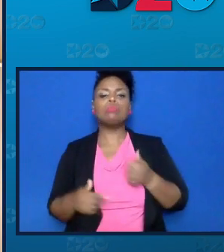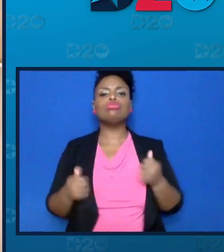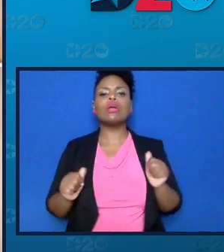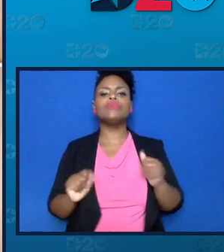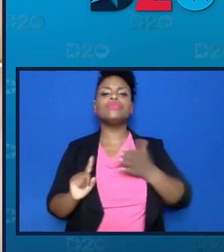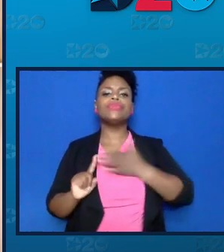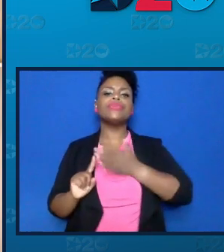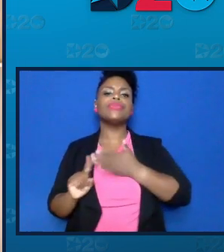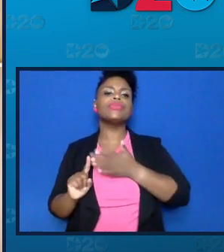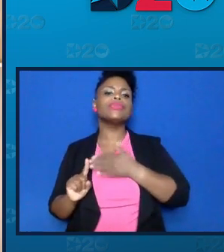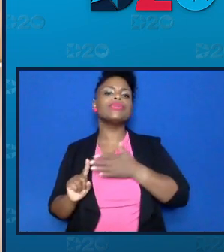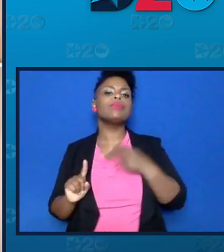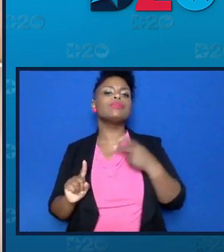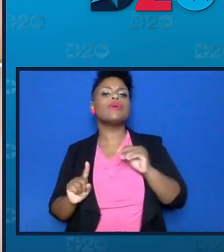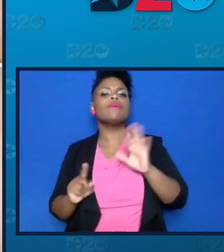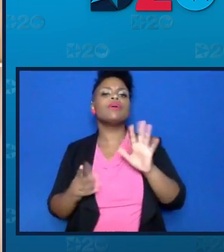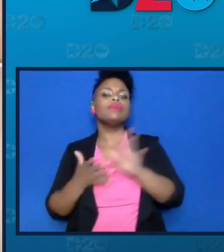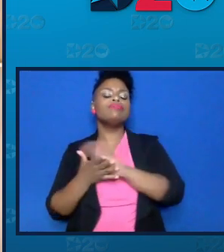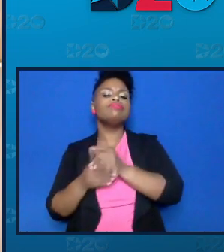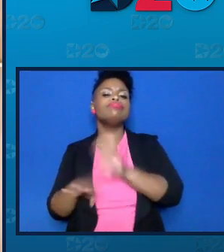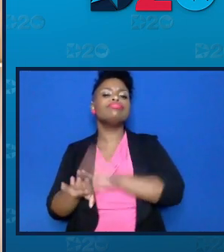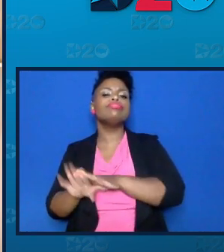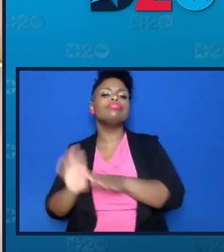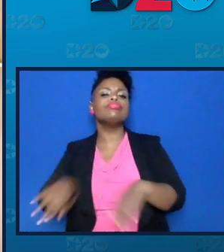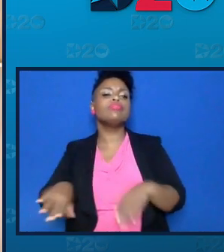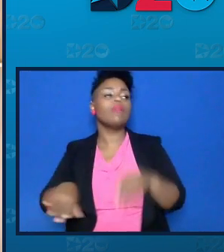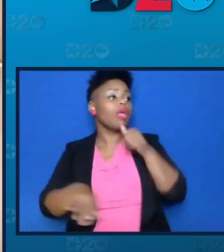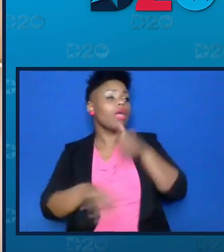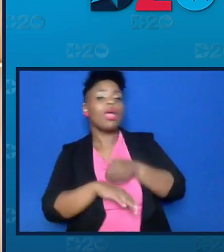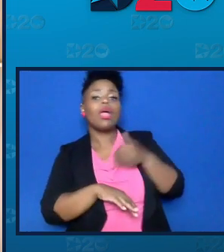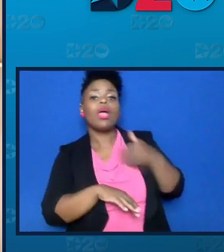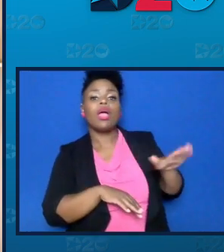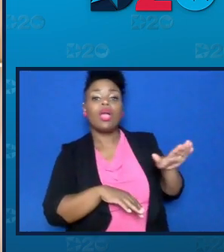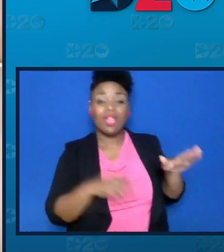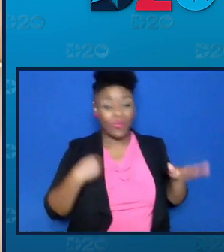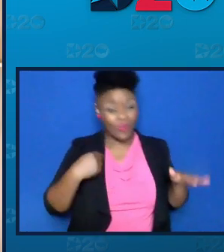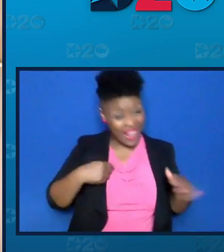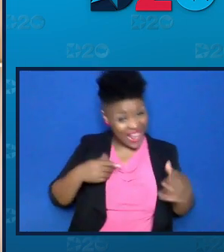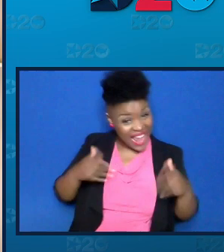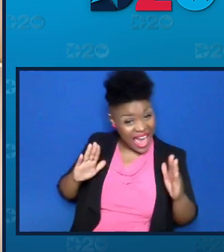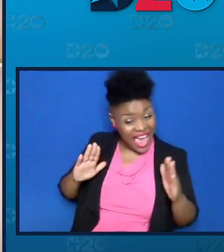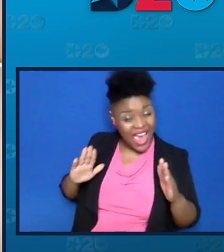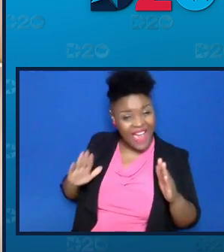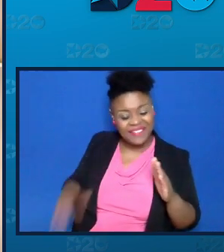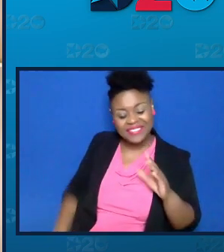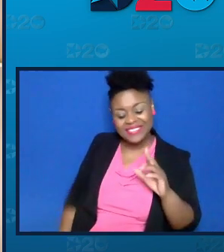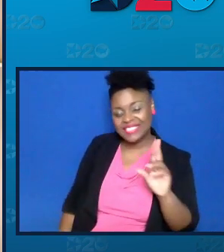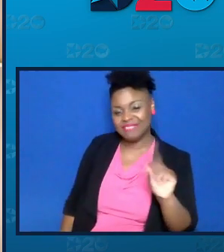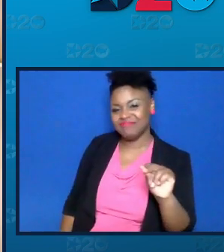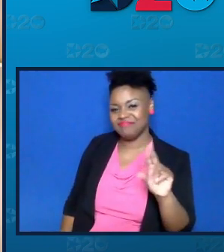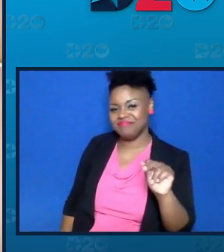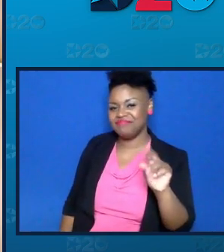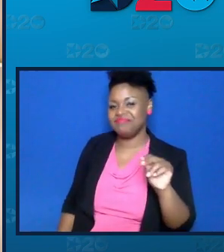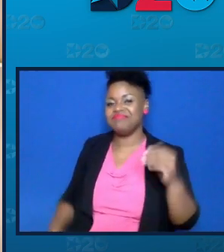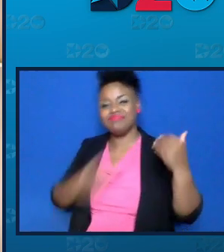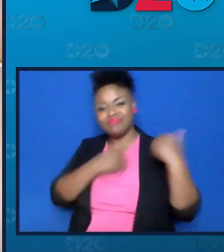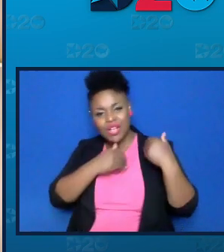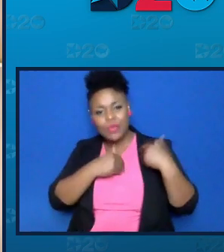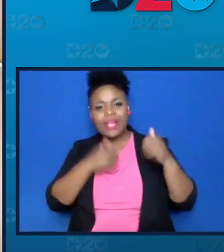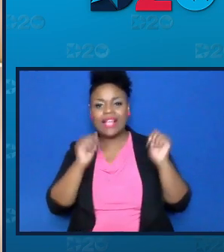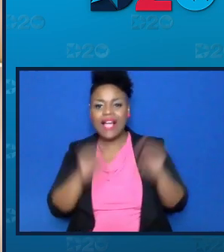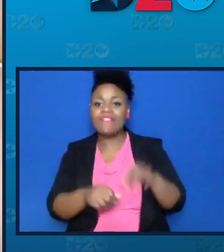mail. And we're not going to let him do that. Our job is to make sure everyone can vote safely, whether in person or by